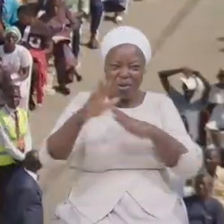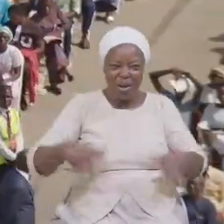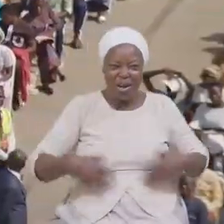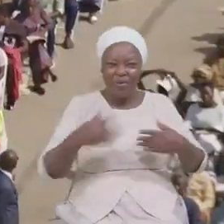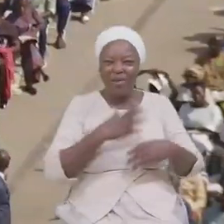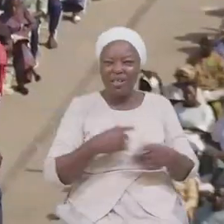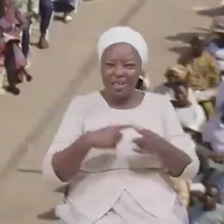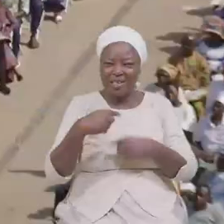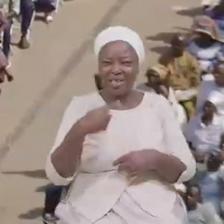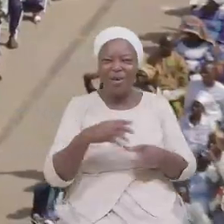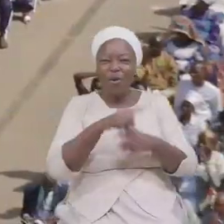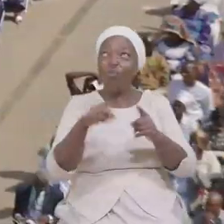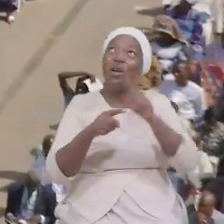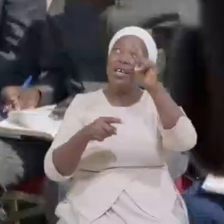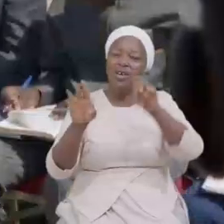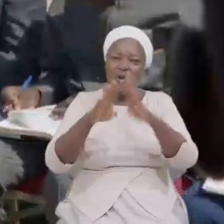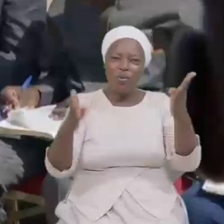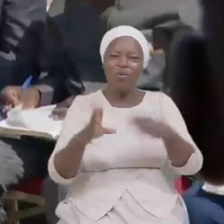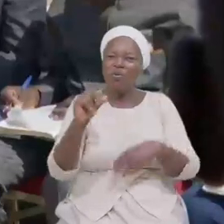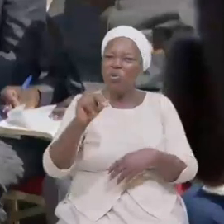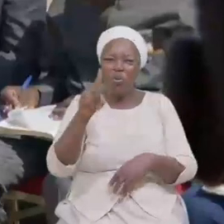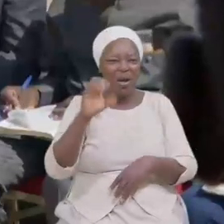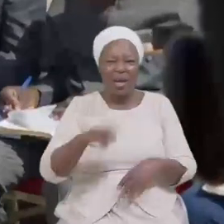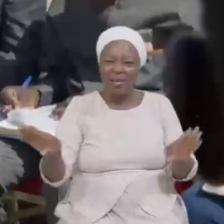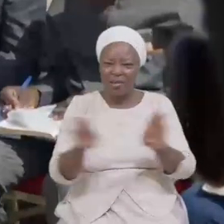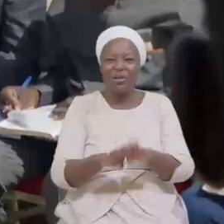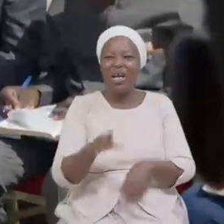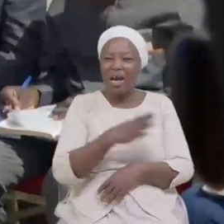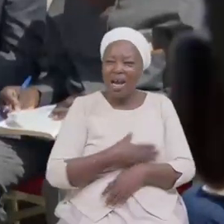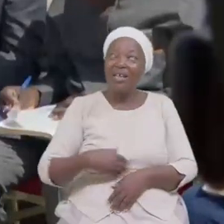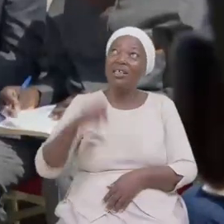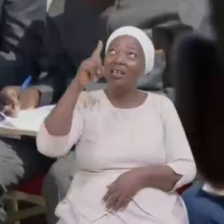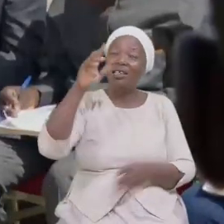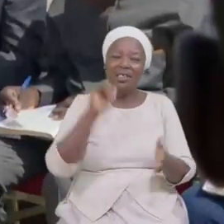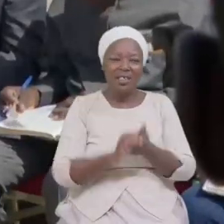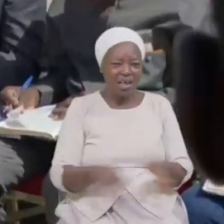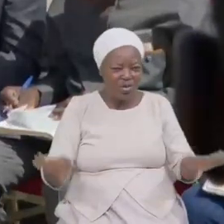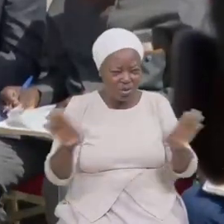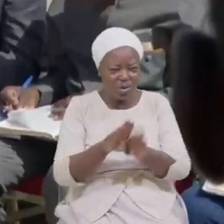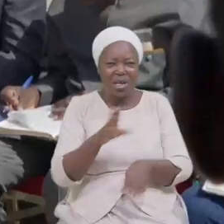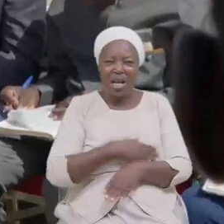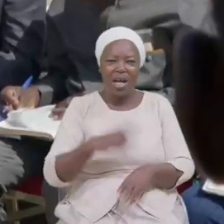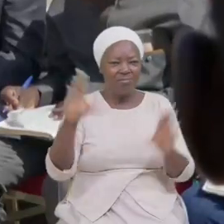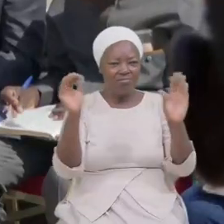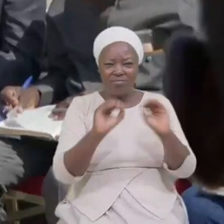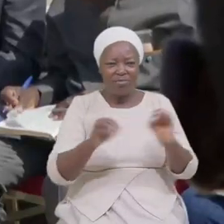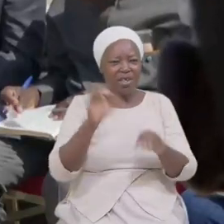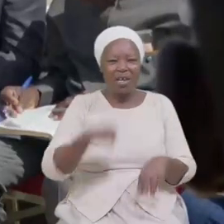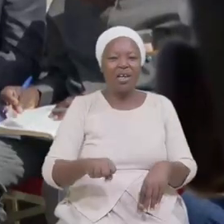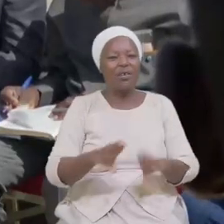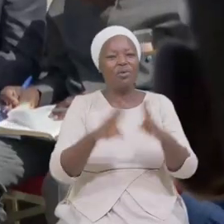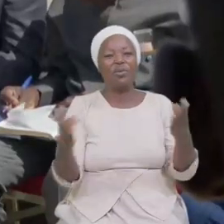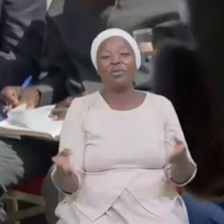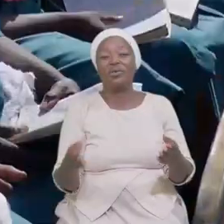when he opens, none can shut, and he that shut, and none can open. Look at that